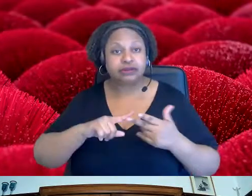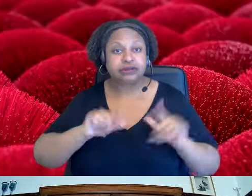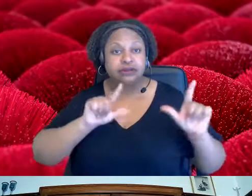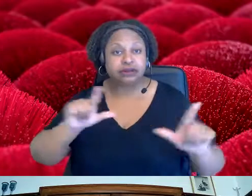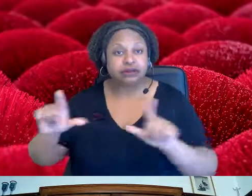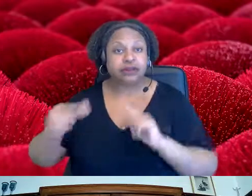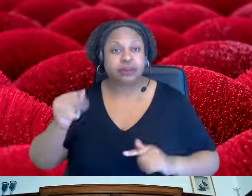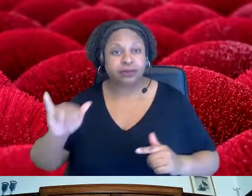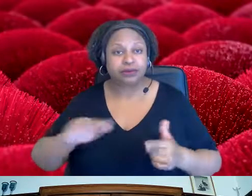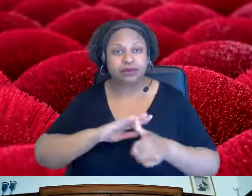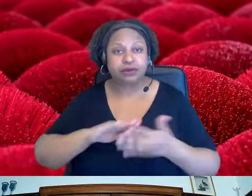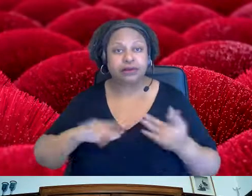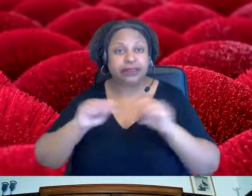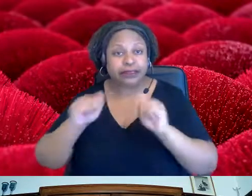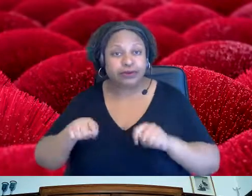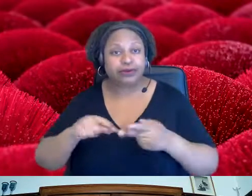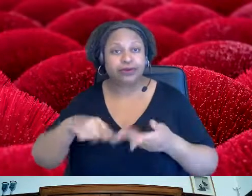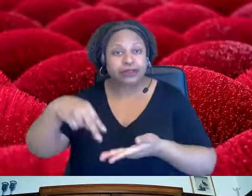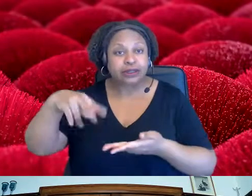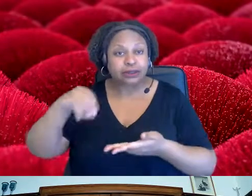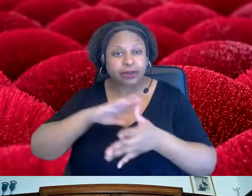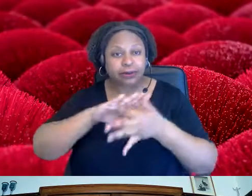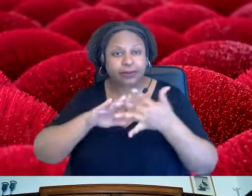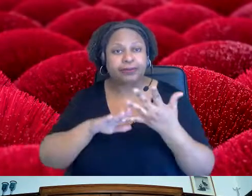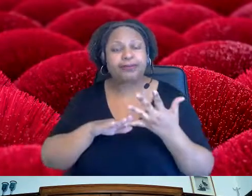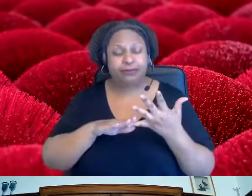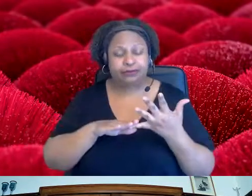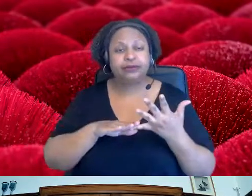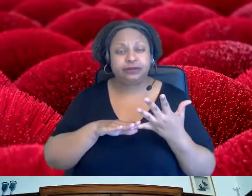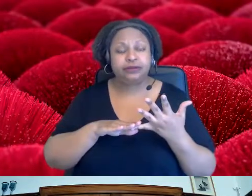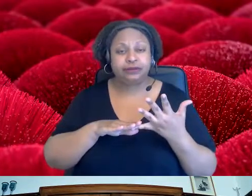galleries, theater and dance companies, things like that.